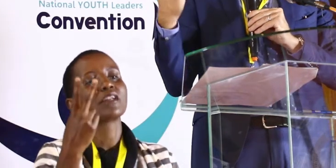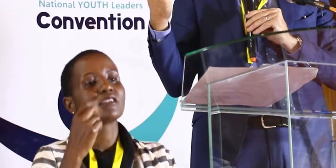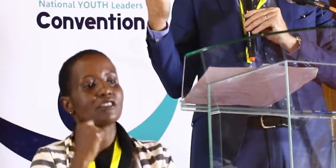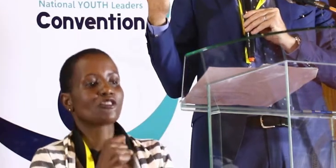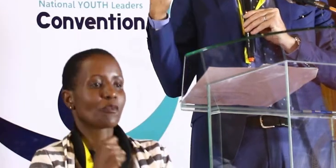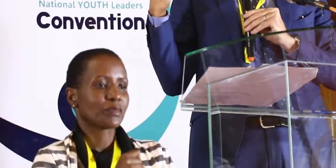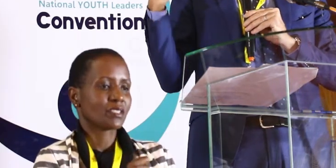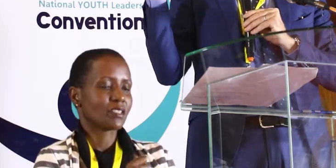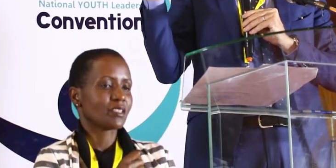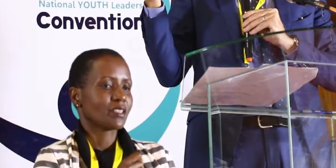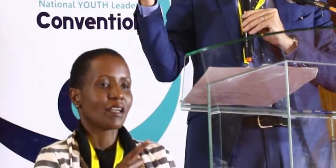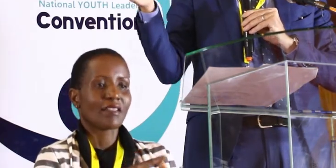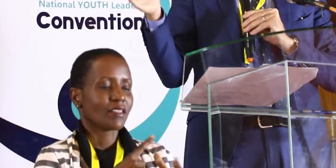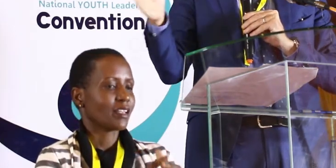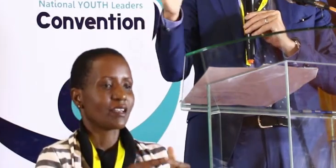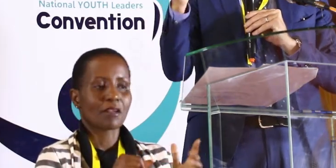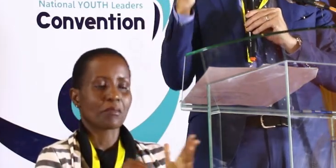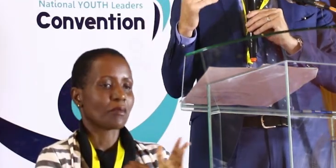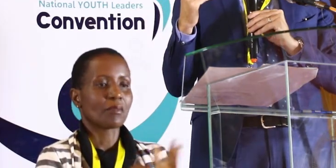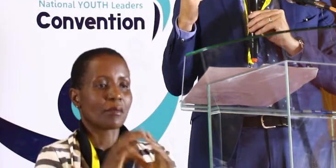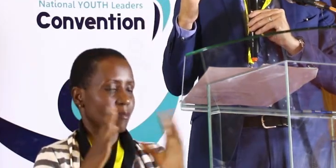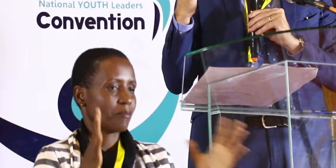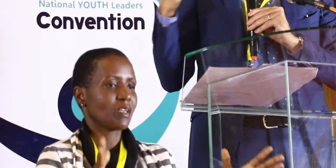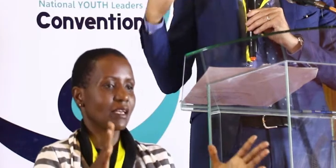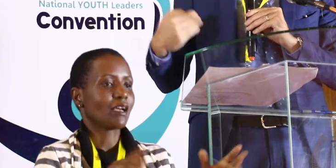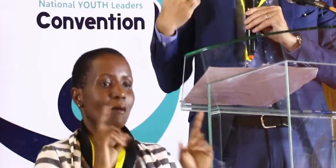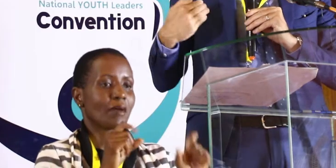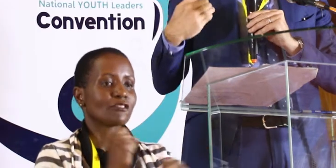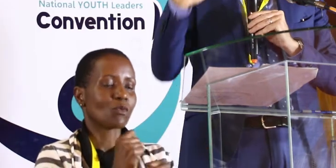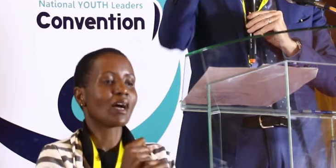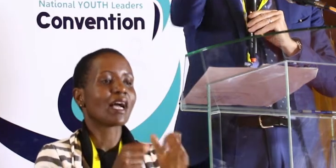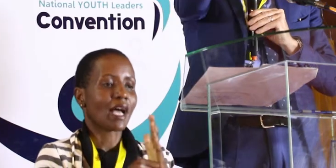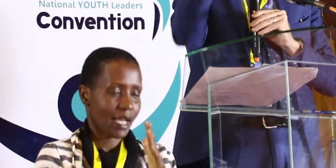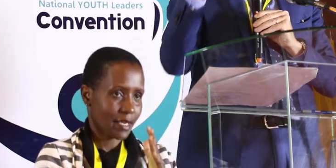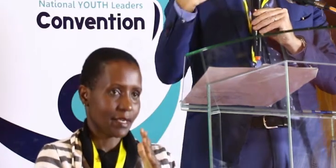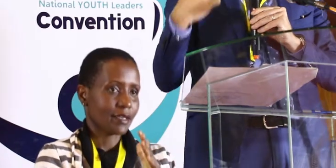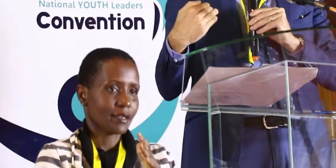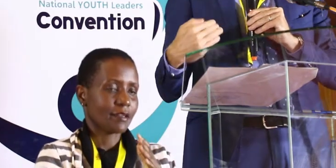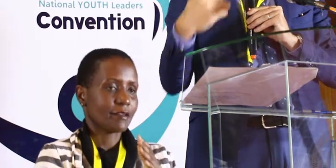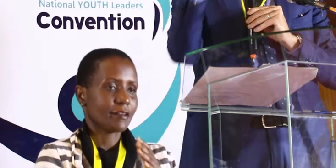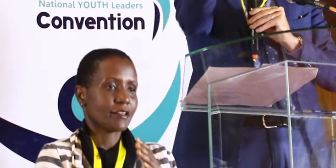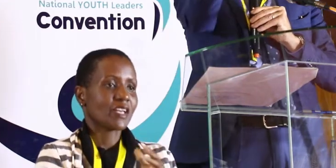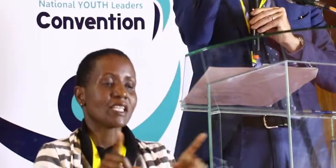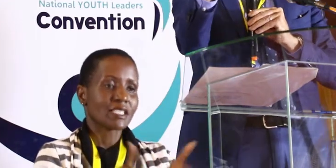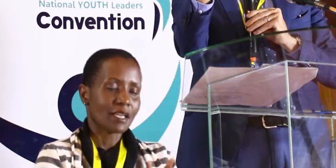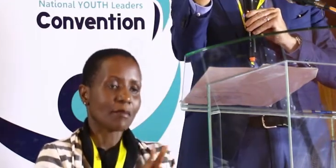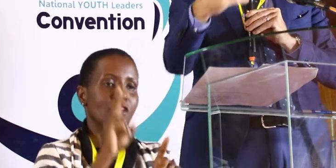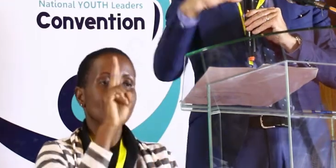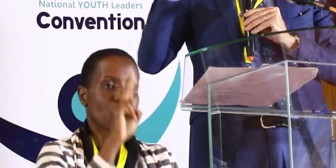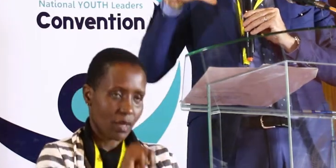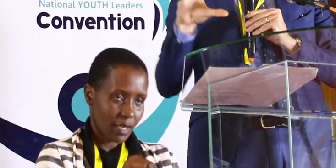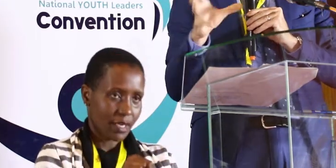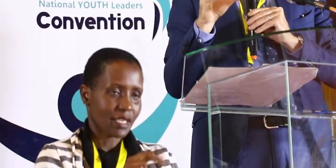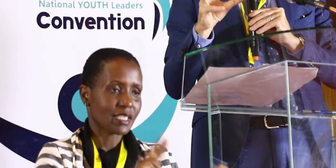we know we have to work 8 times harder together. The UN, again, is a resource to the